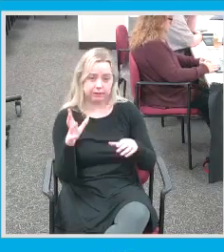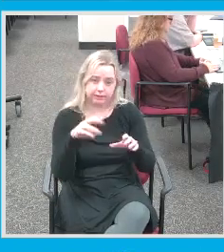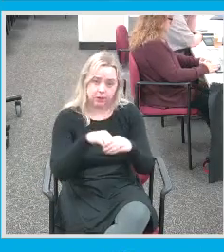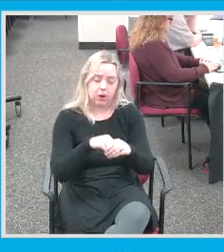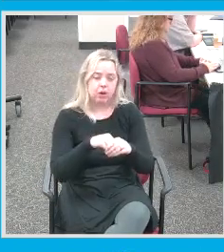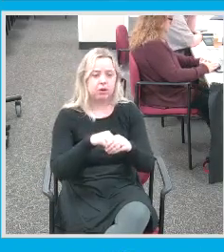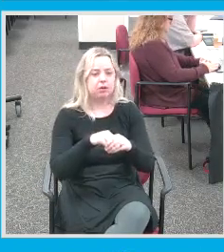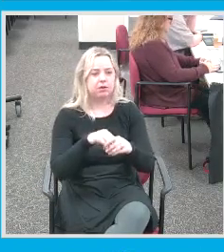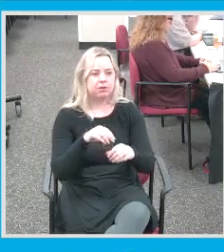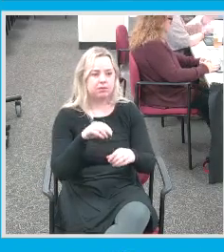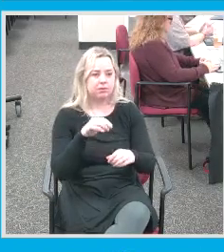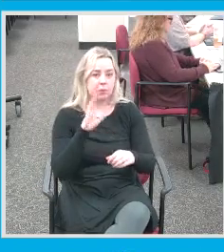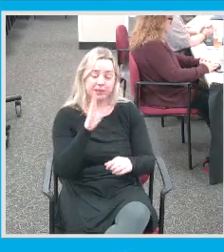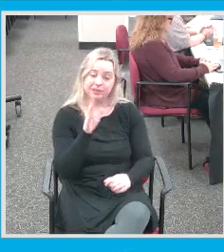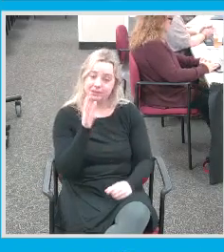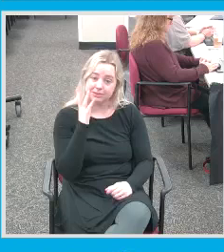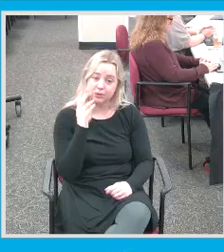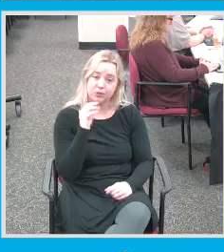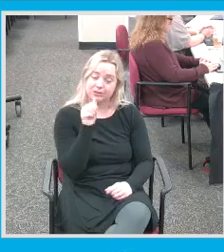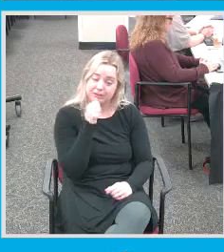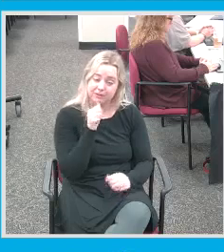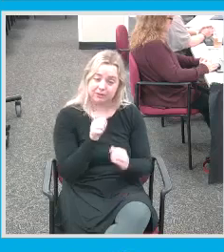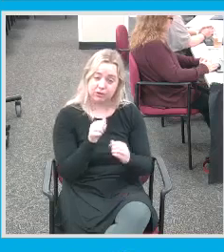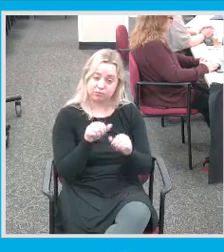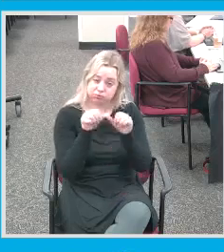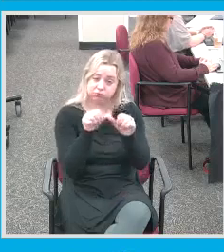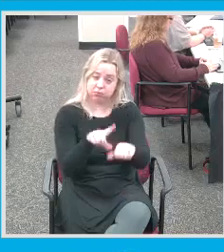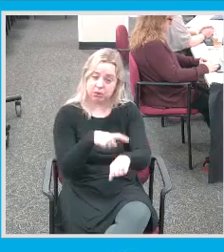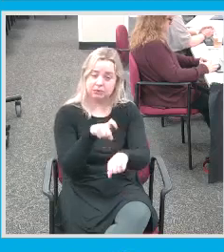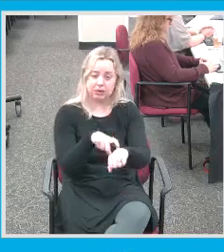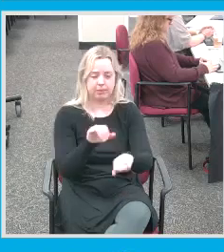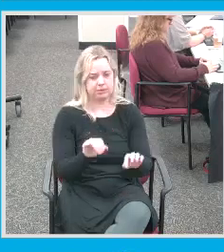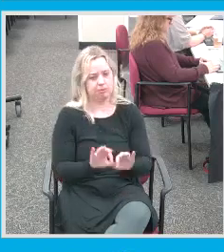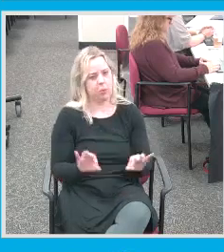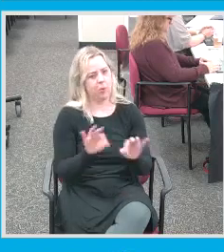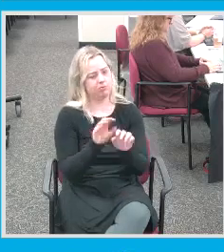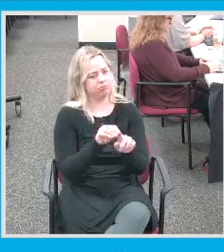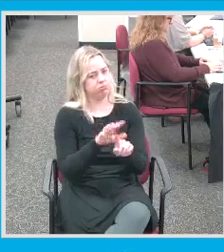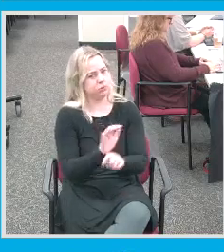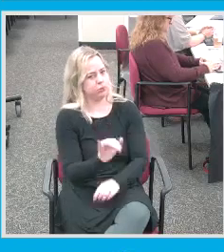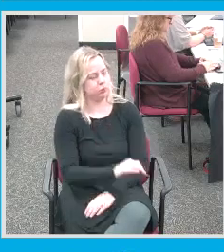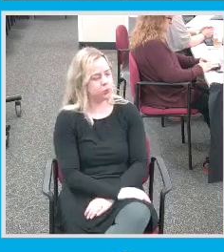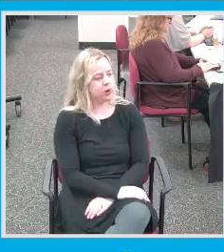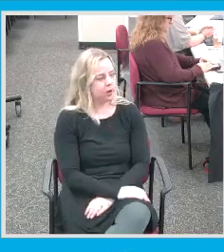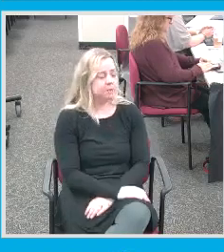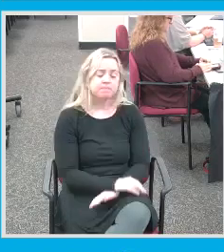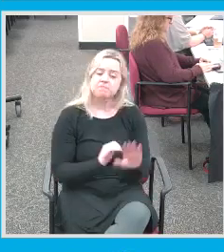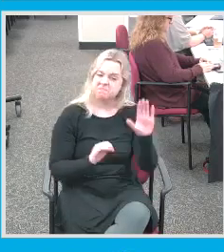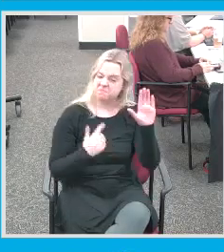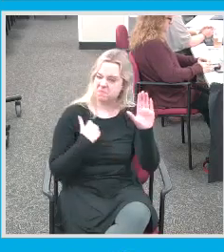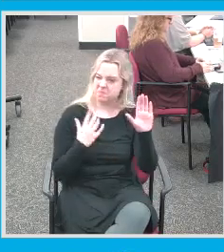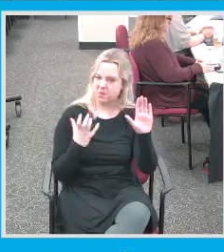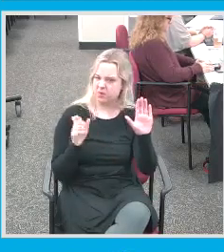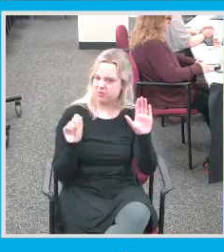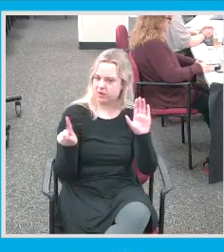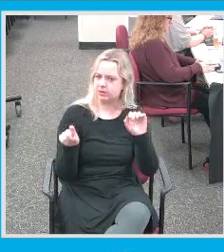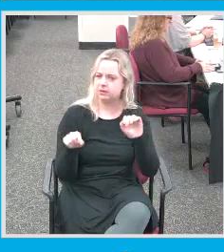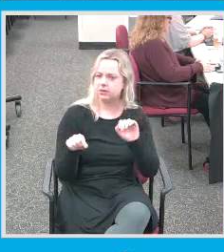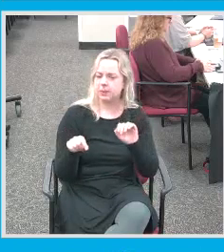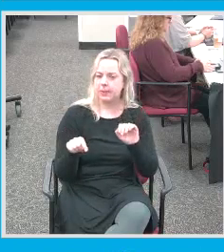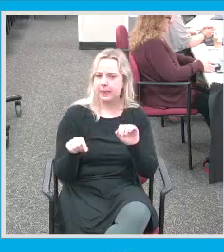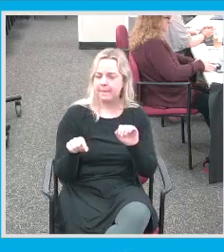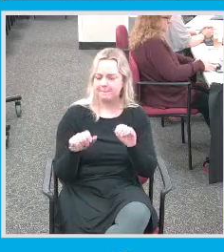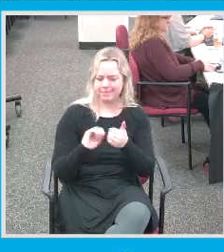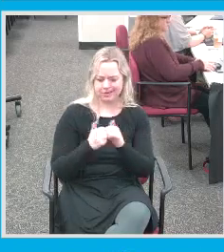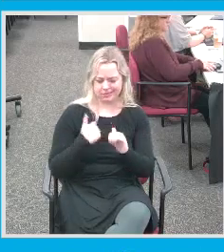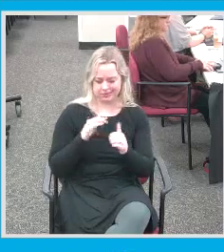Thank you. Thank you, General Briggs. Can I ask a question? So do you think that, I'll just say, because I don't really know how to phrase